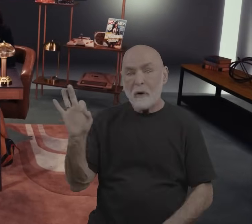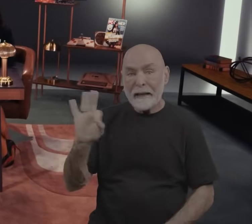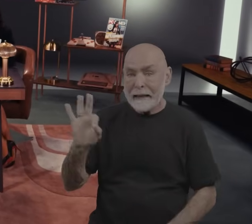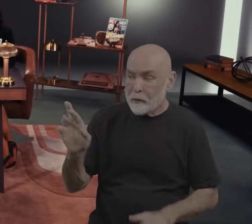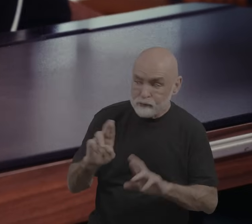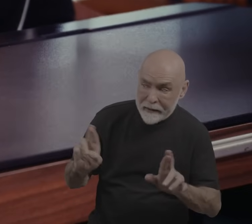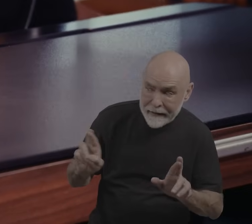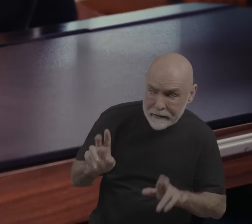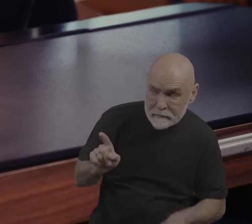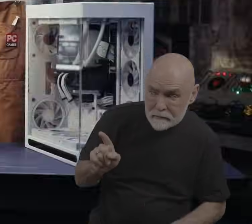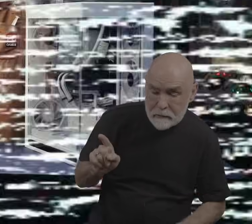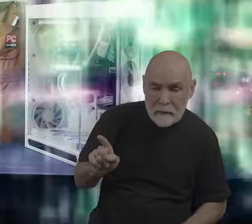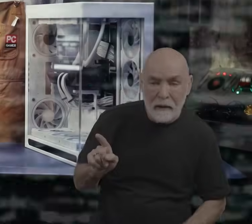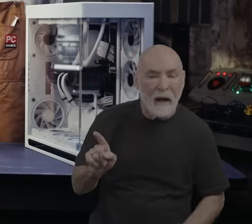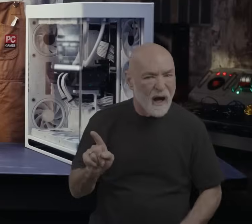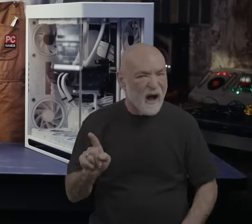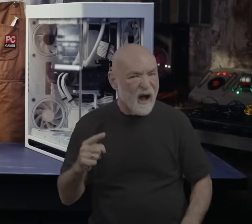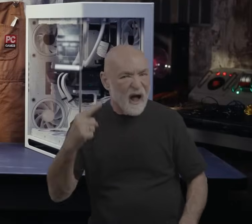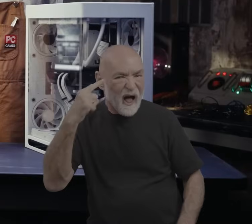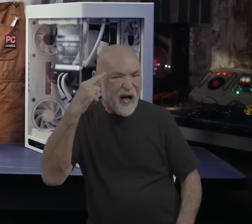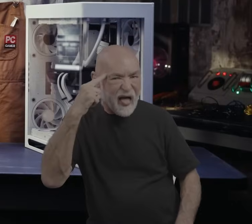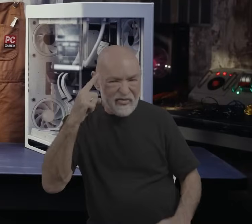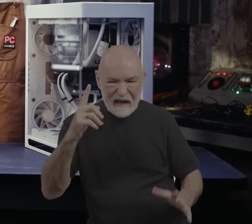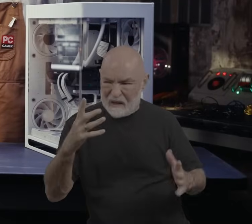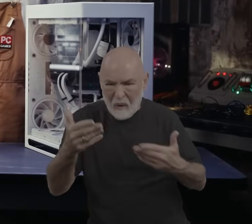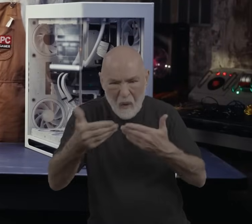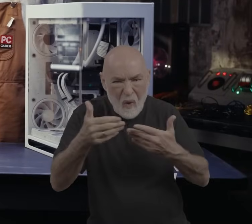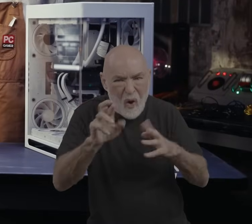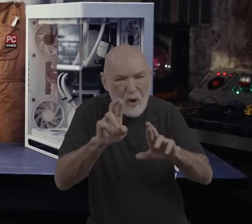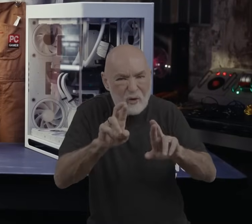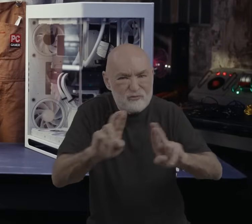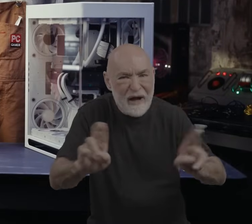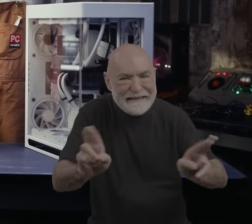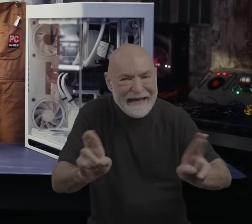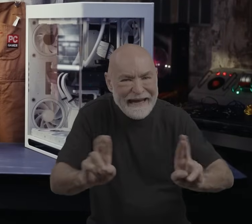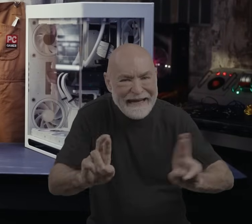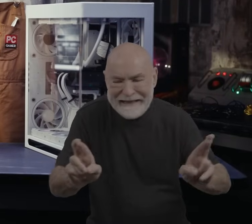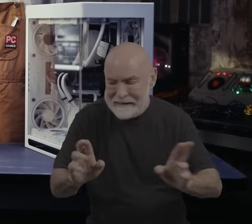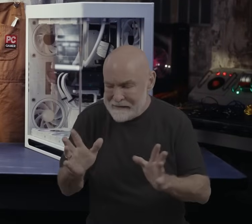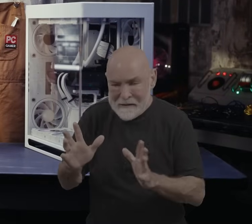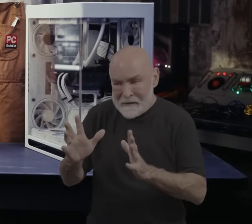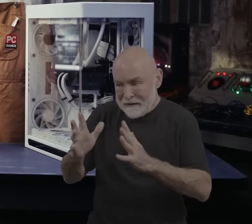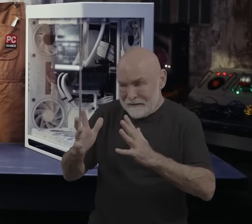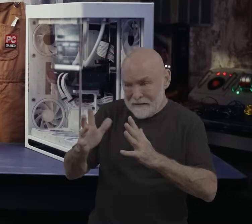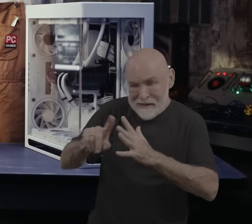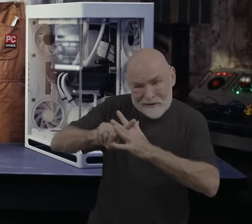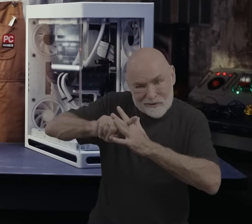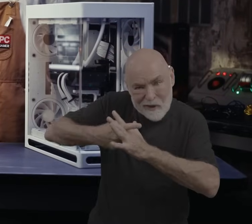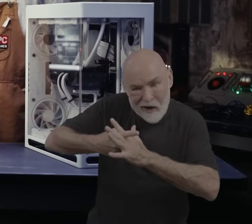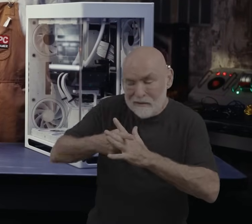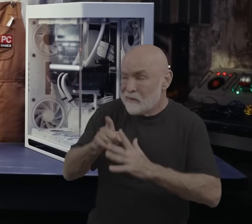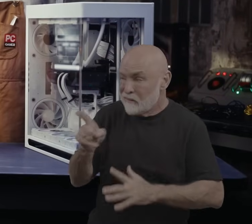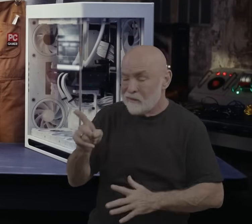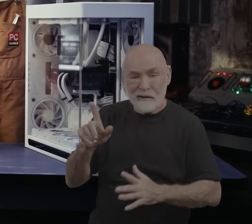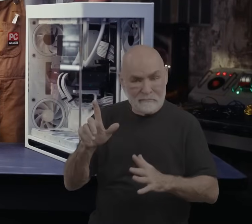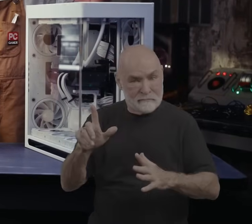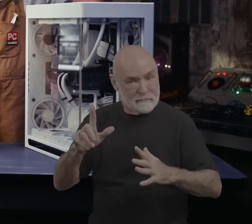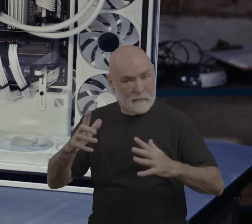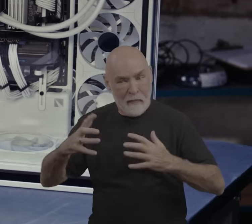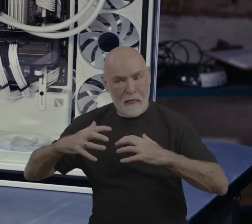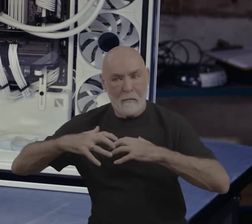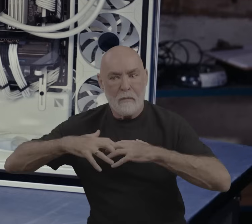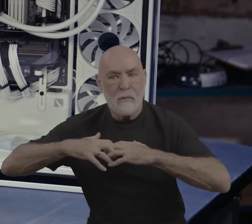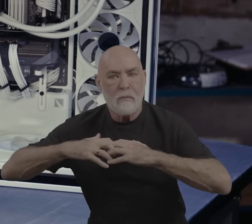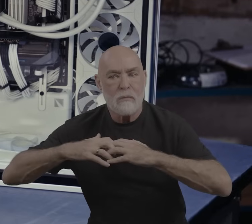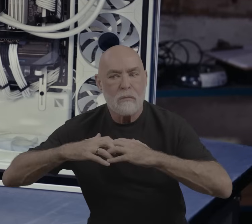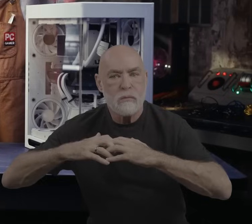how we doing in there? I think we are just about ready to power this bad boy up. What do you think, J-Money? She's ready to